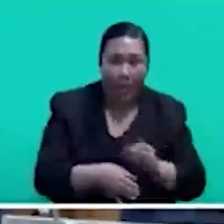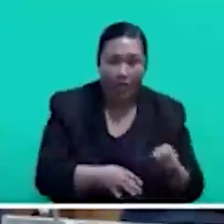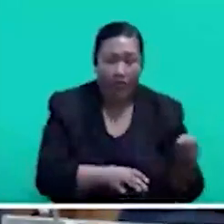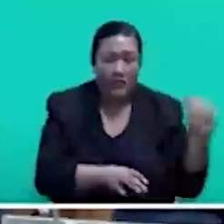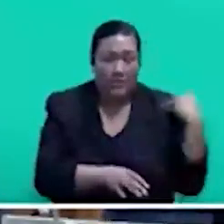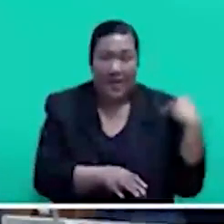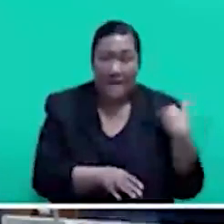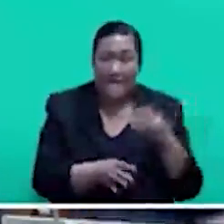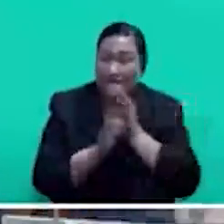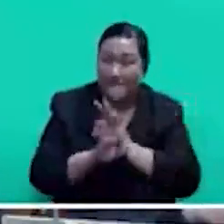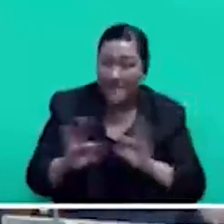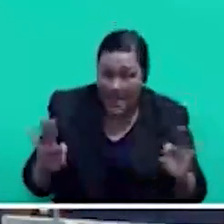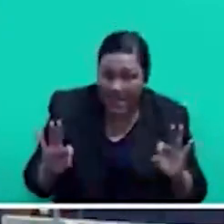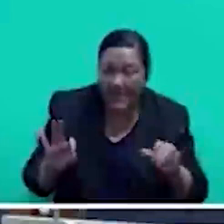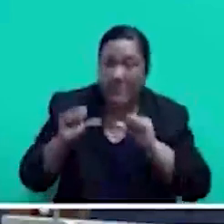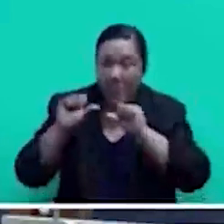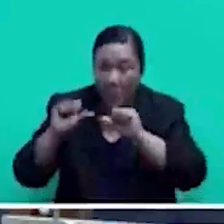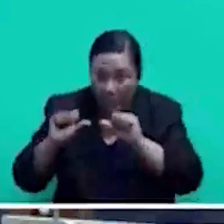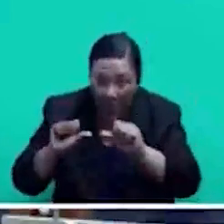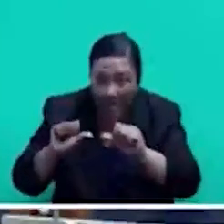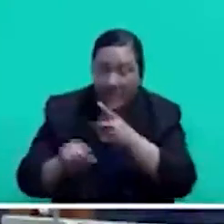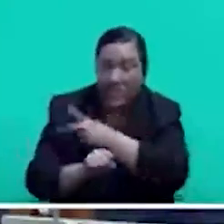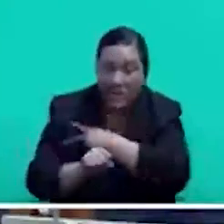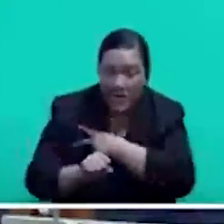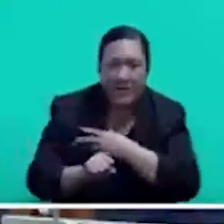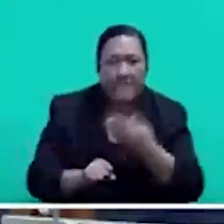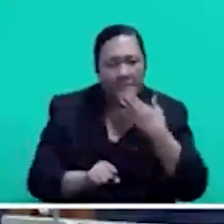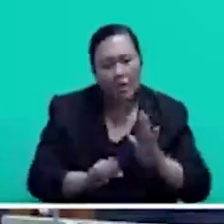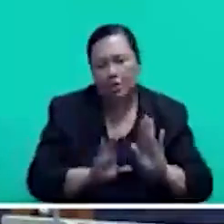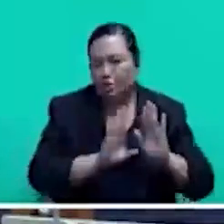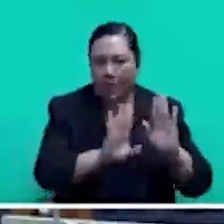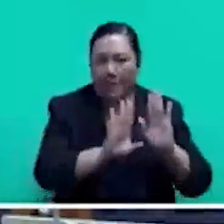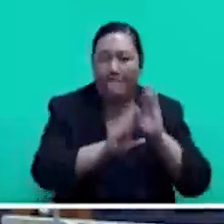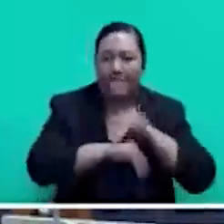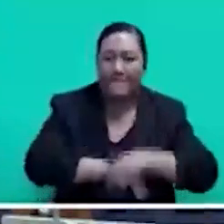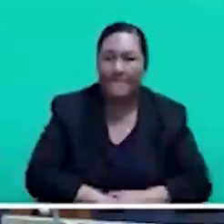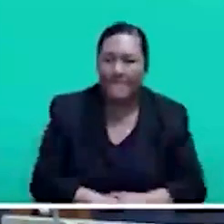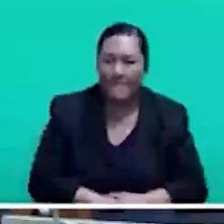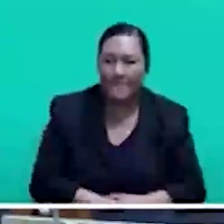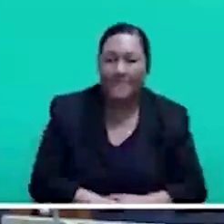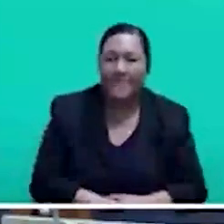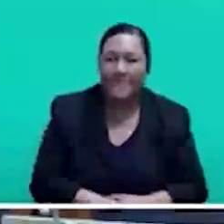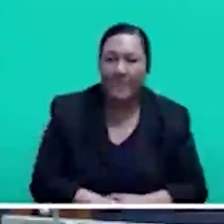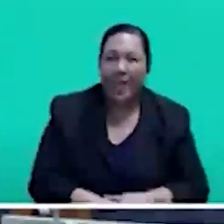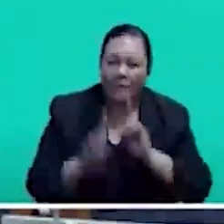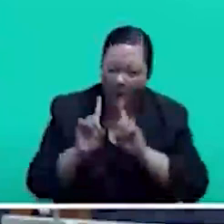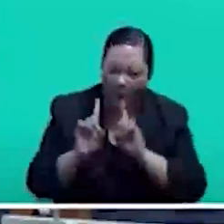security and our sovereignty deserves to be opposed and resisted accordingly to the